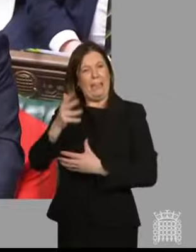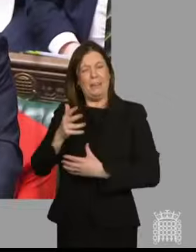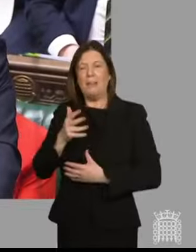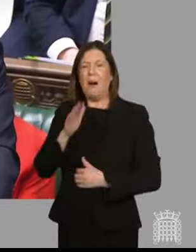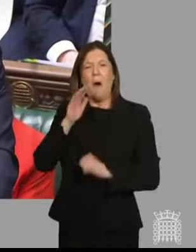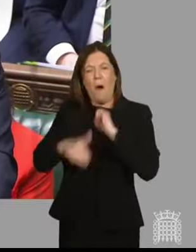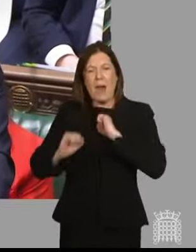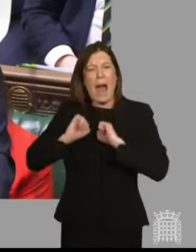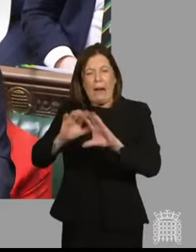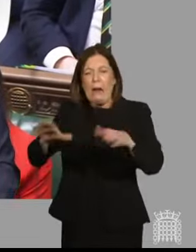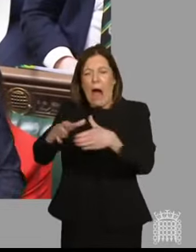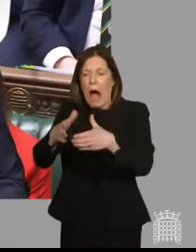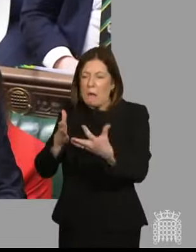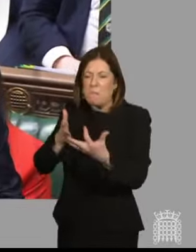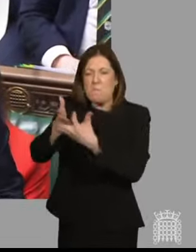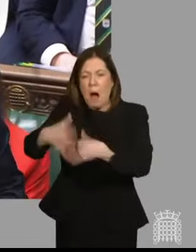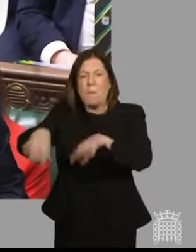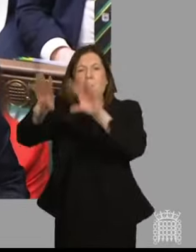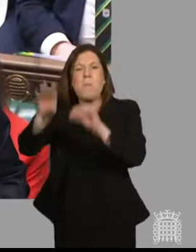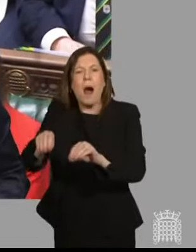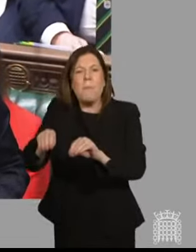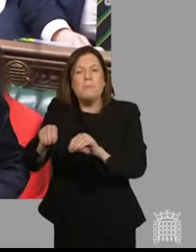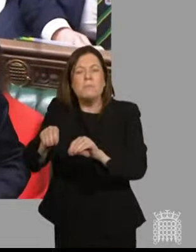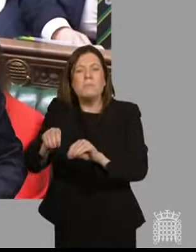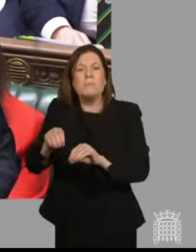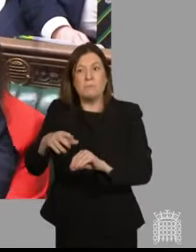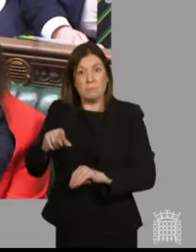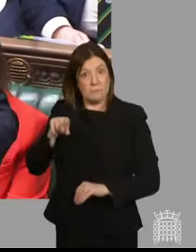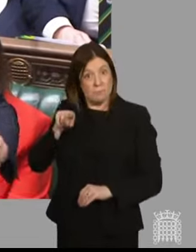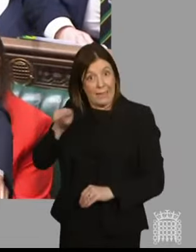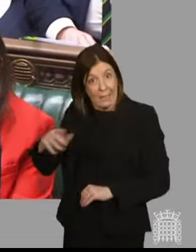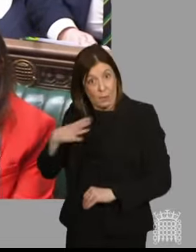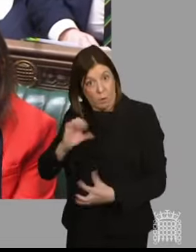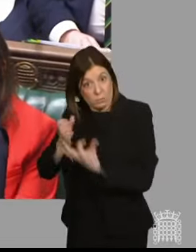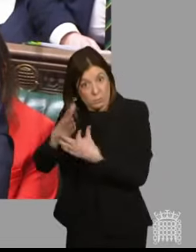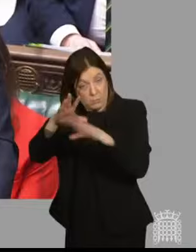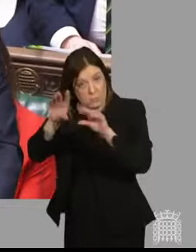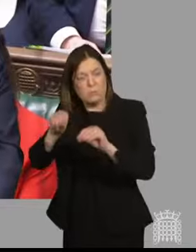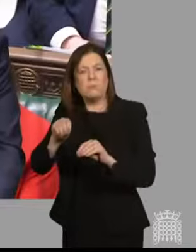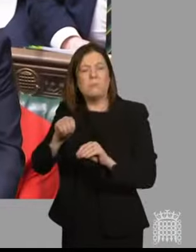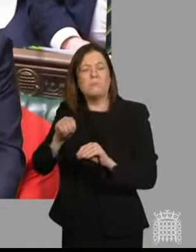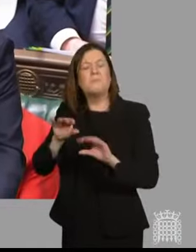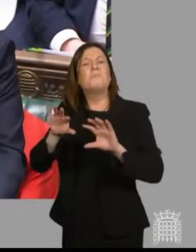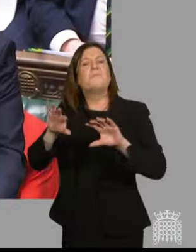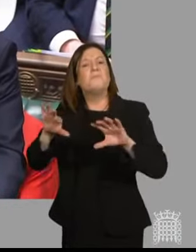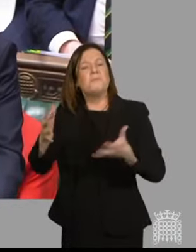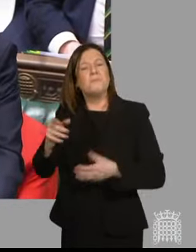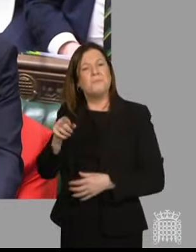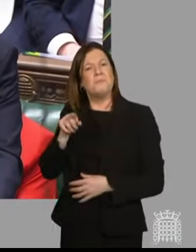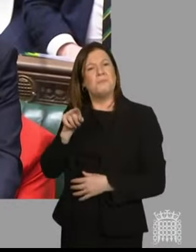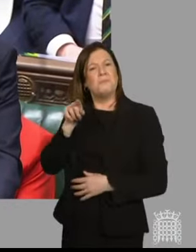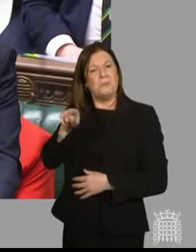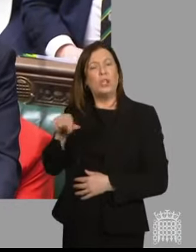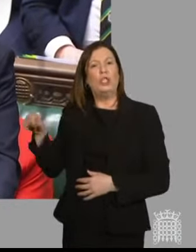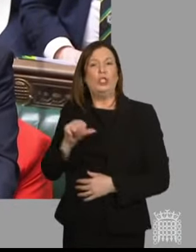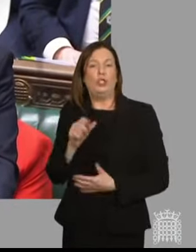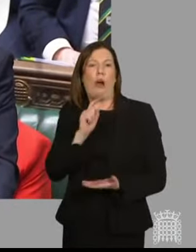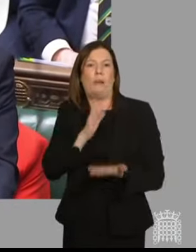about smashing the gangs, why doesn't he own up to the fact that when it came to the Nationality and Borders Act, he